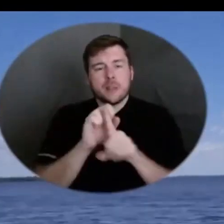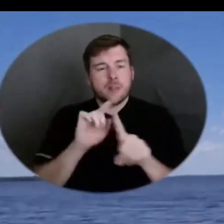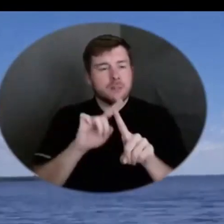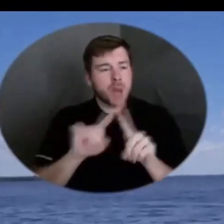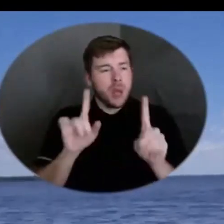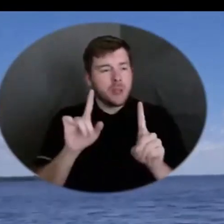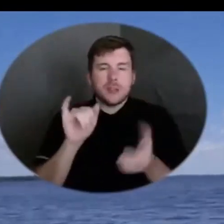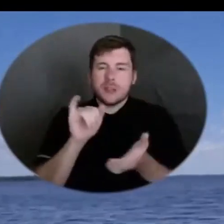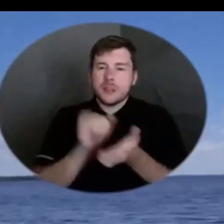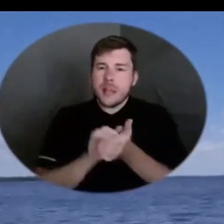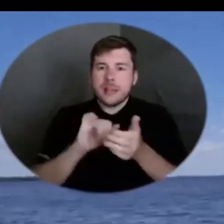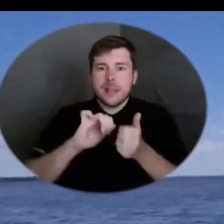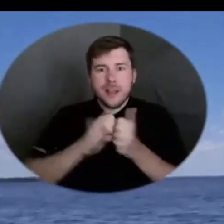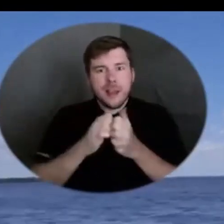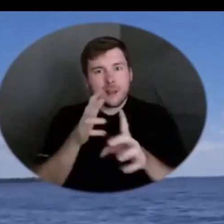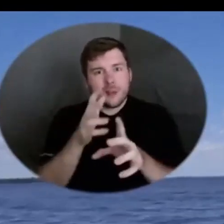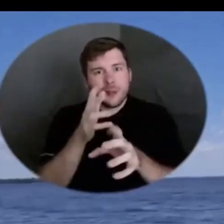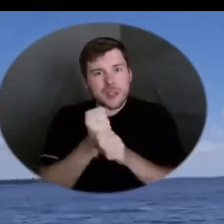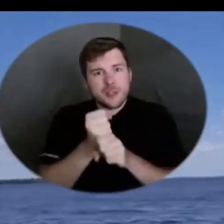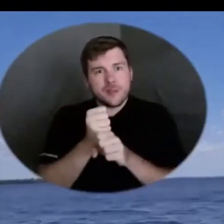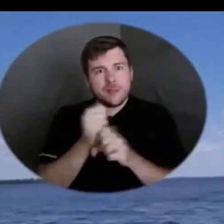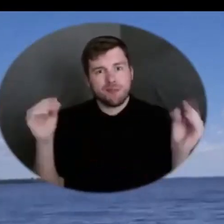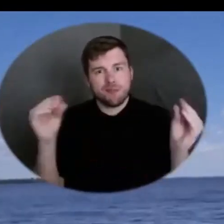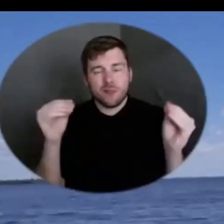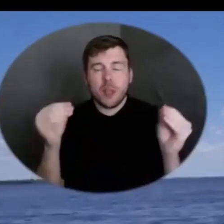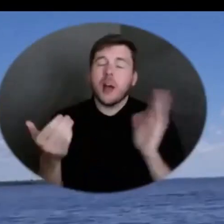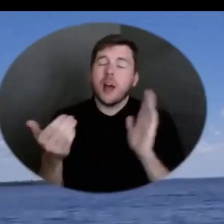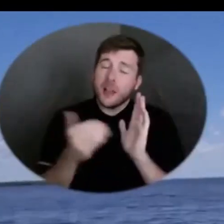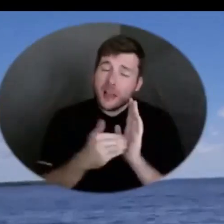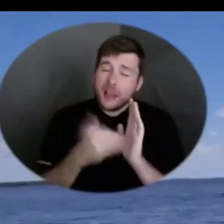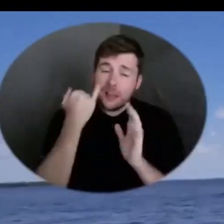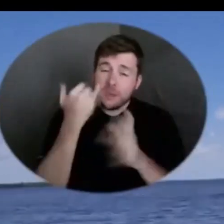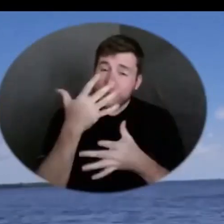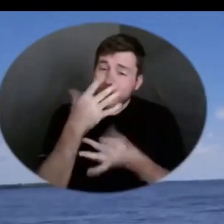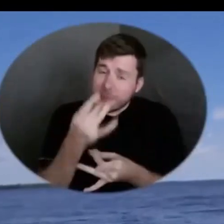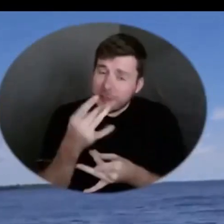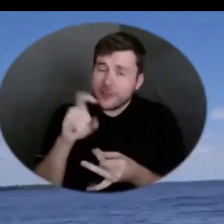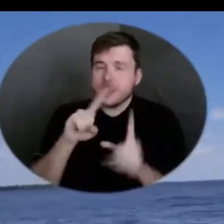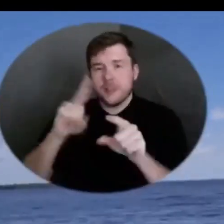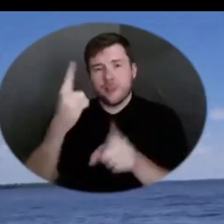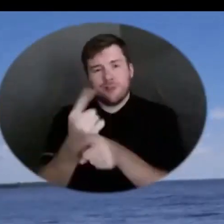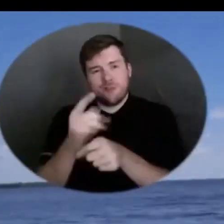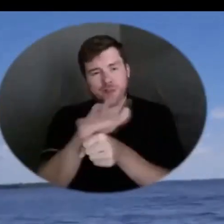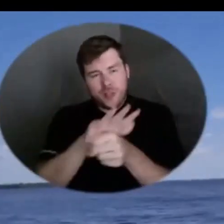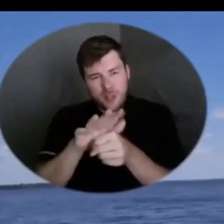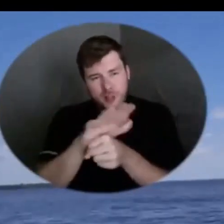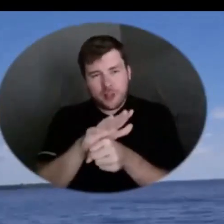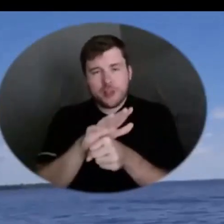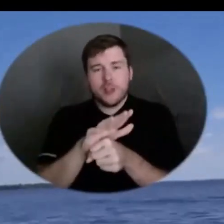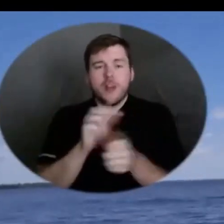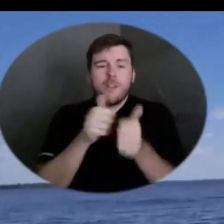about 20 years now. And it's something that if you want to get into, again, you have to be in the right area. Make sure you're doing it safely. Make sure you